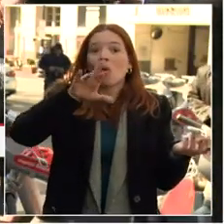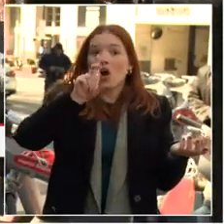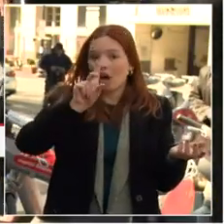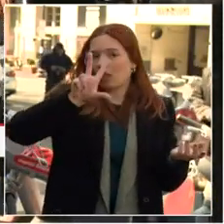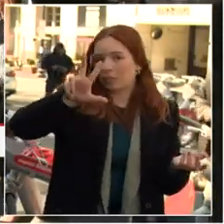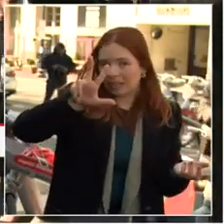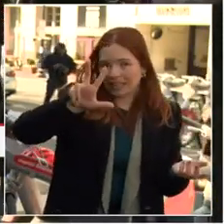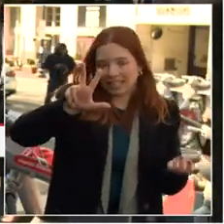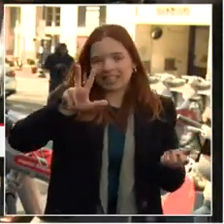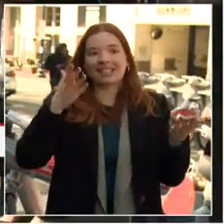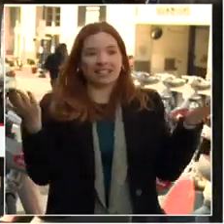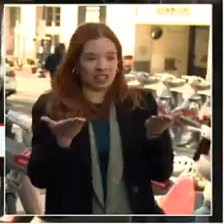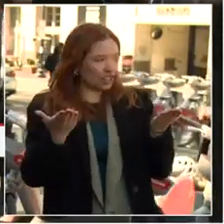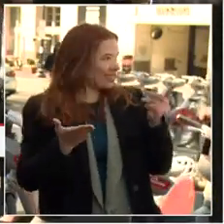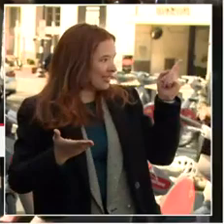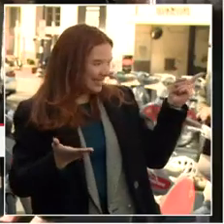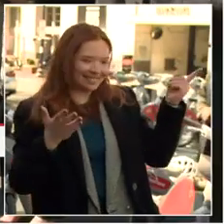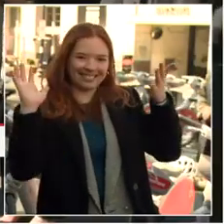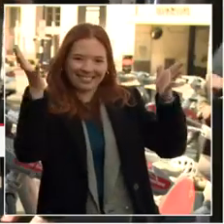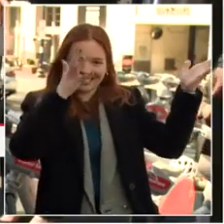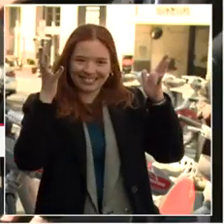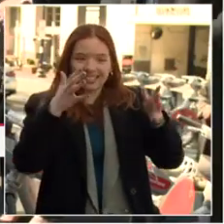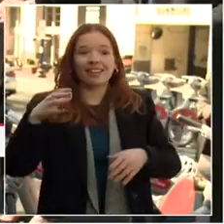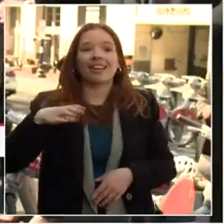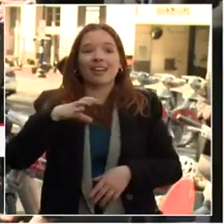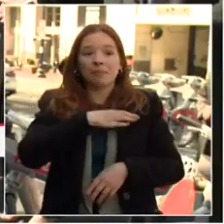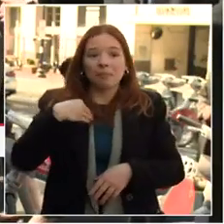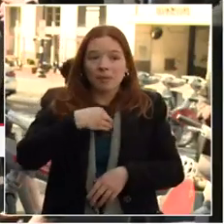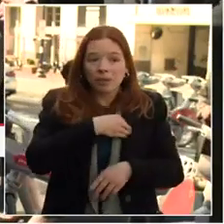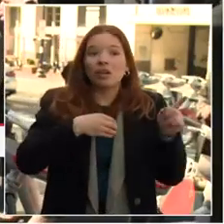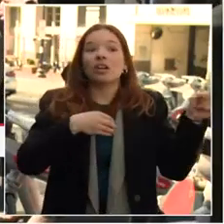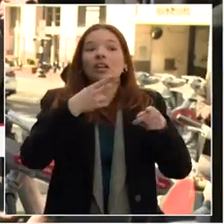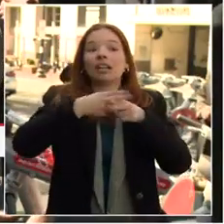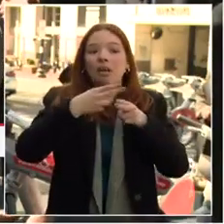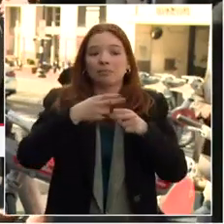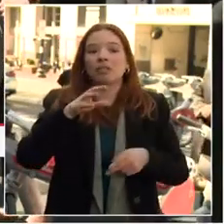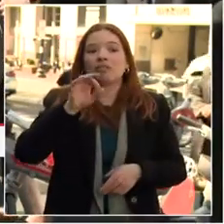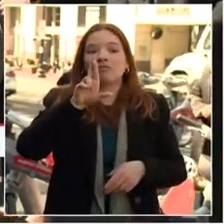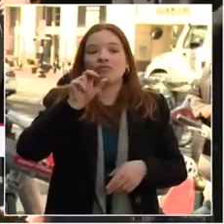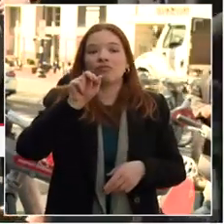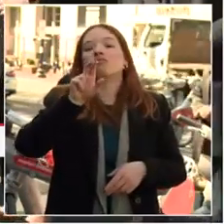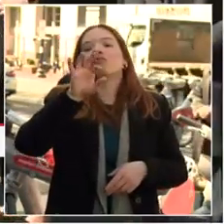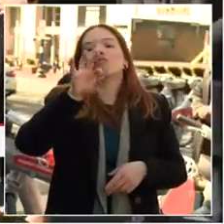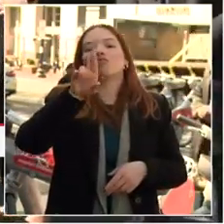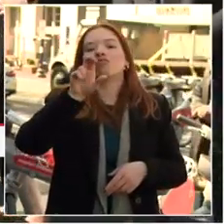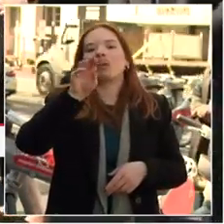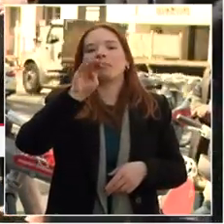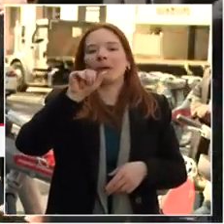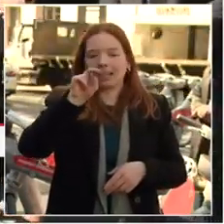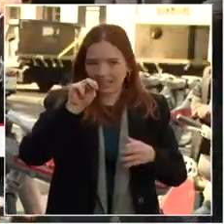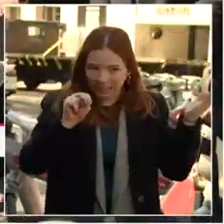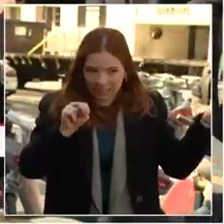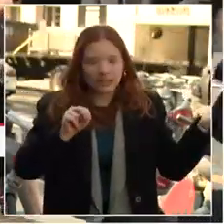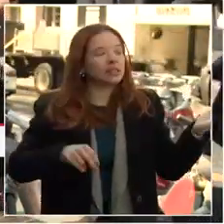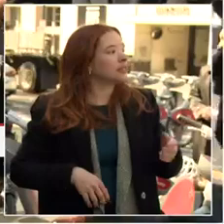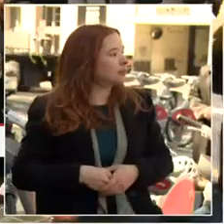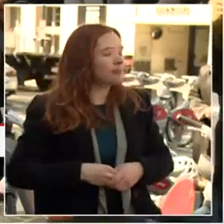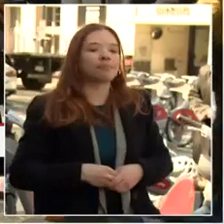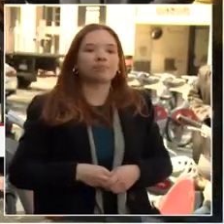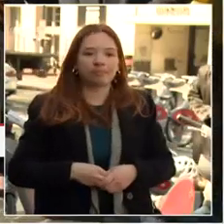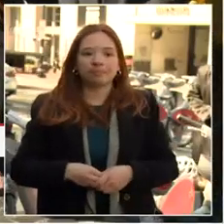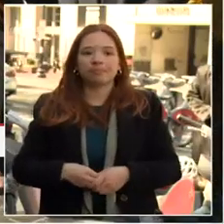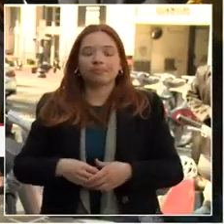So welcome, Councilmember Fruman. And you all know our team at DDOT, who's working on a